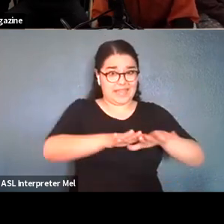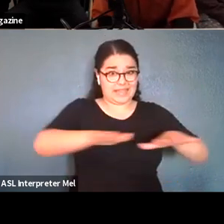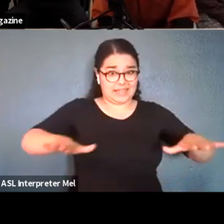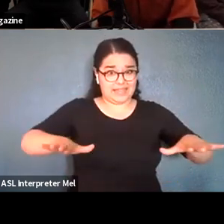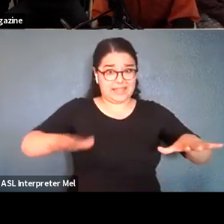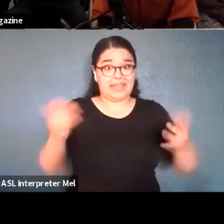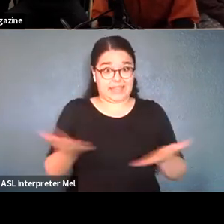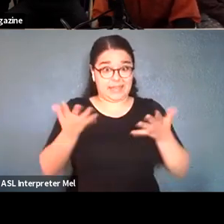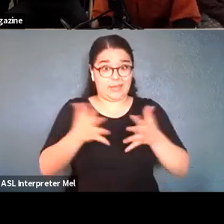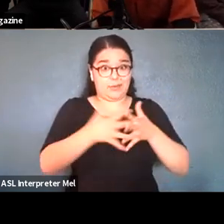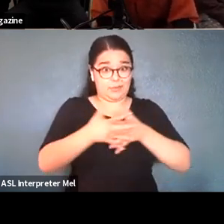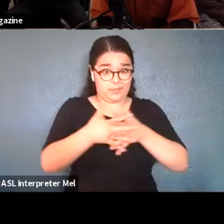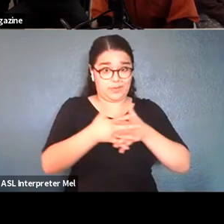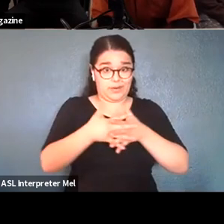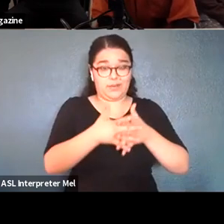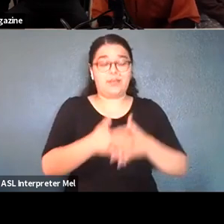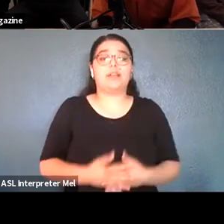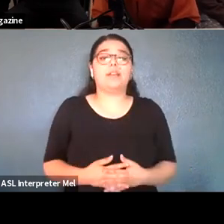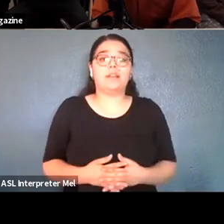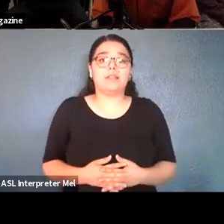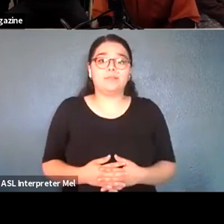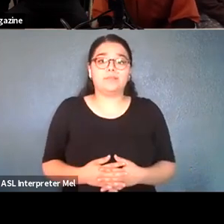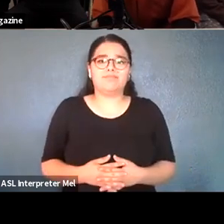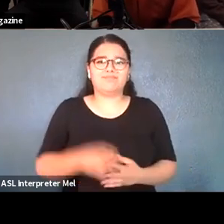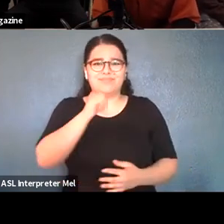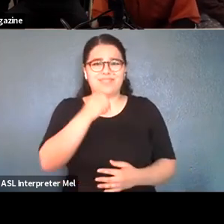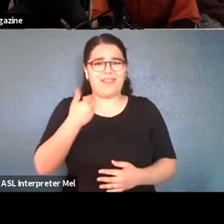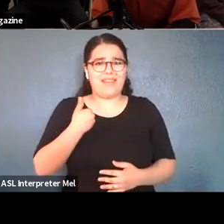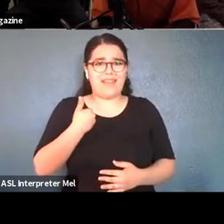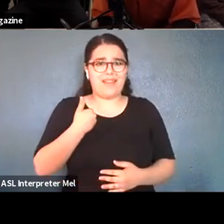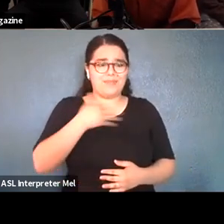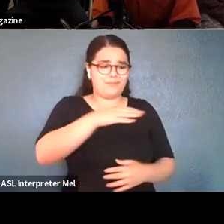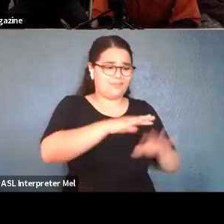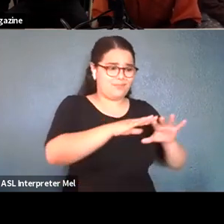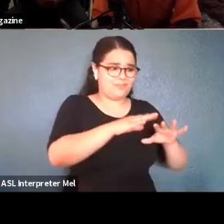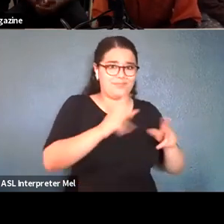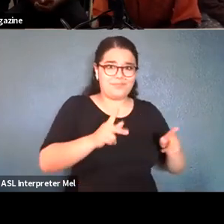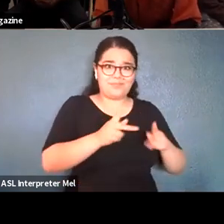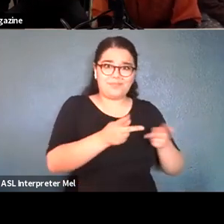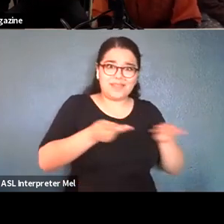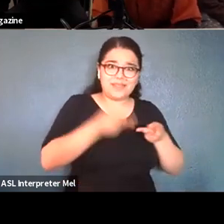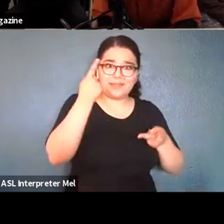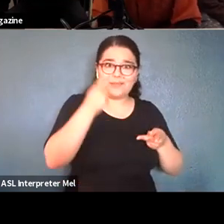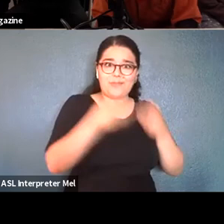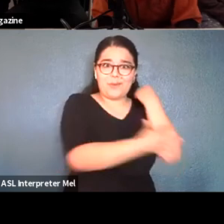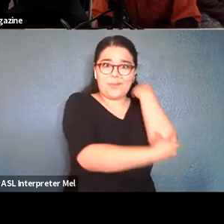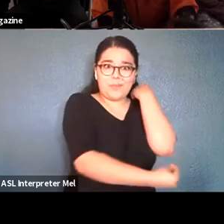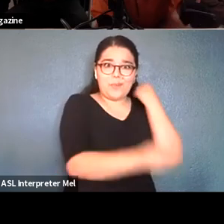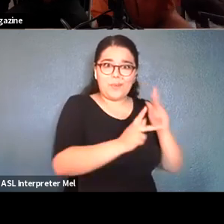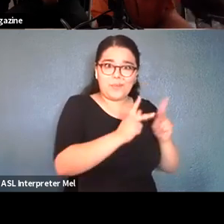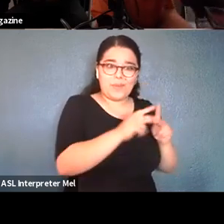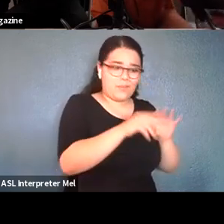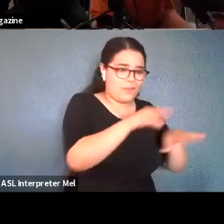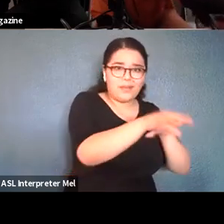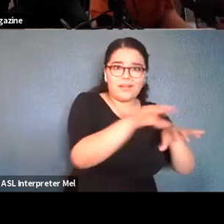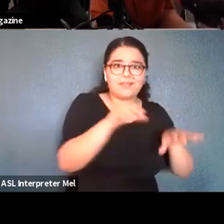capitalist system, there is no space for our poor people's bodies. And going back to the discussion that I